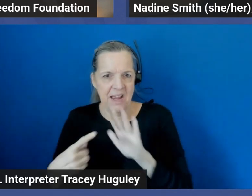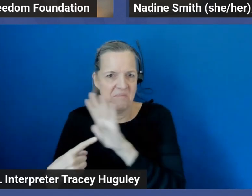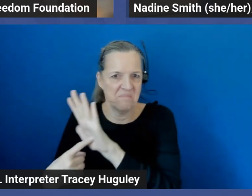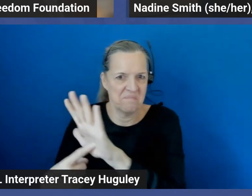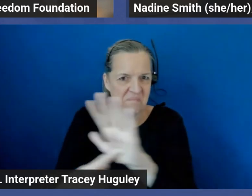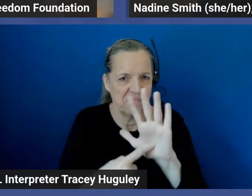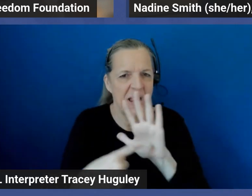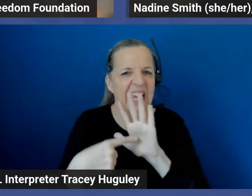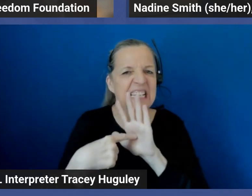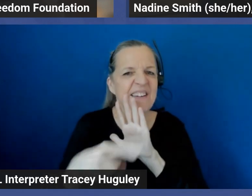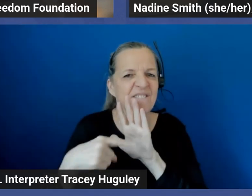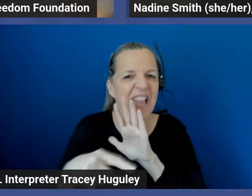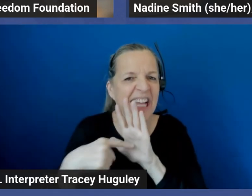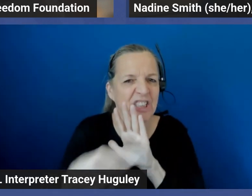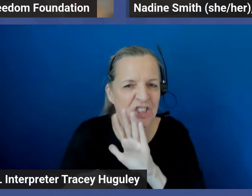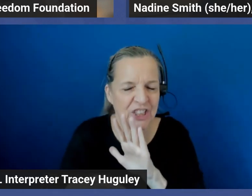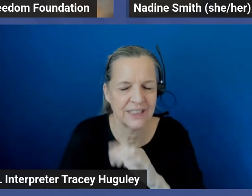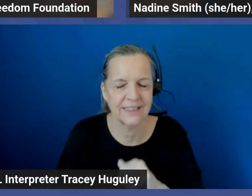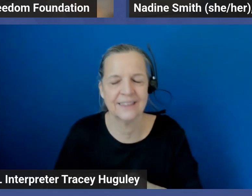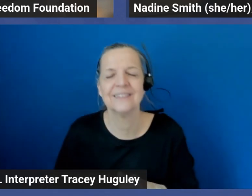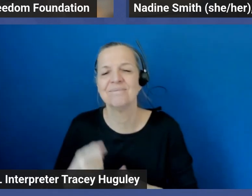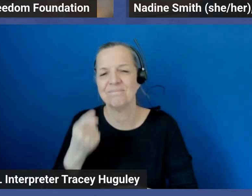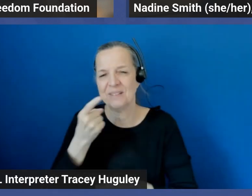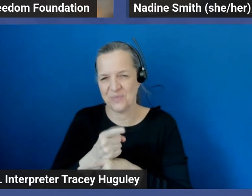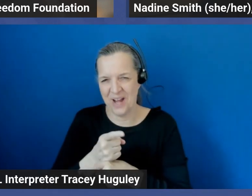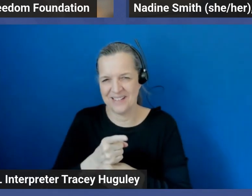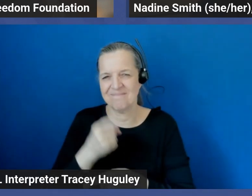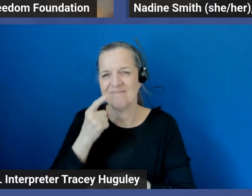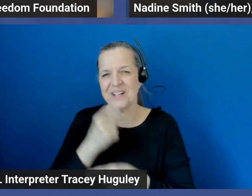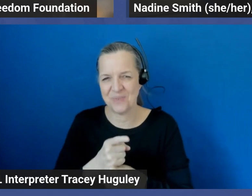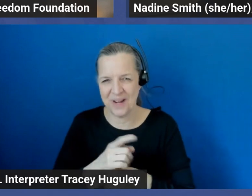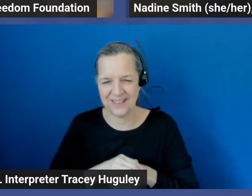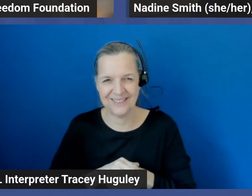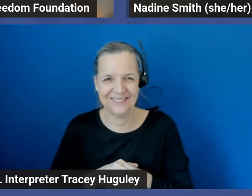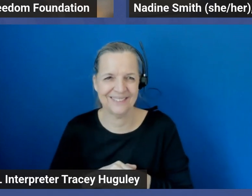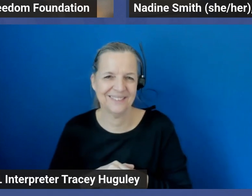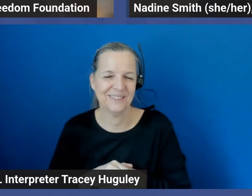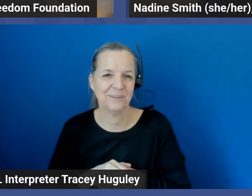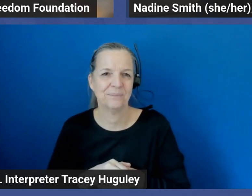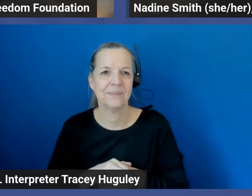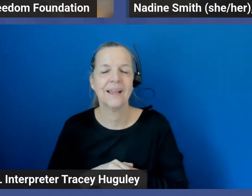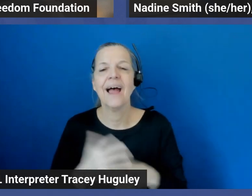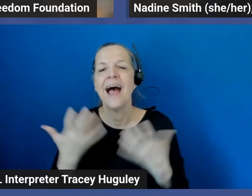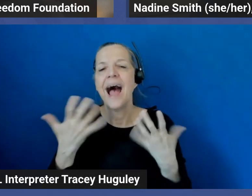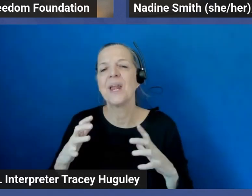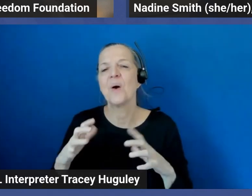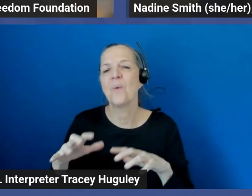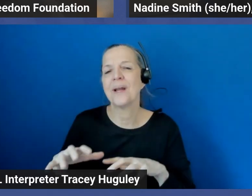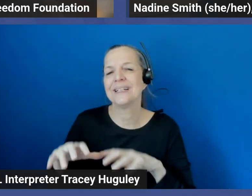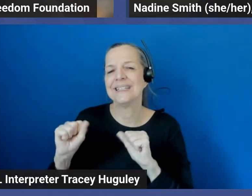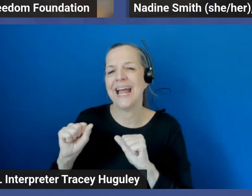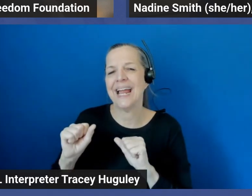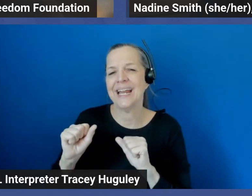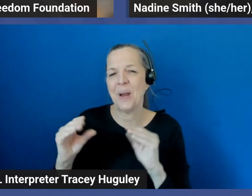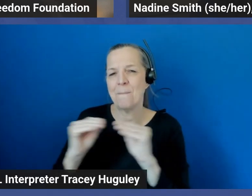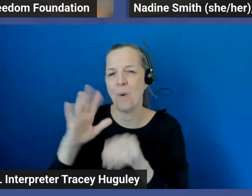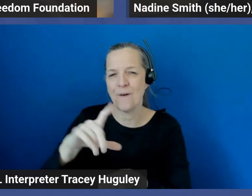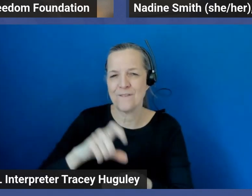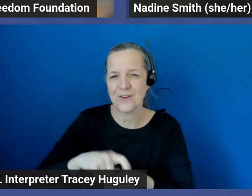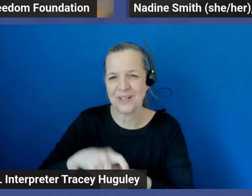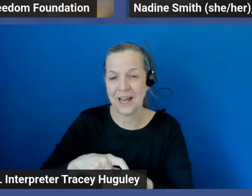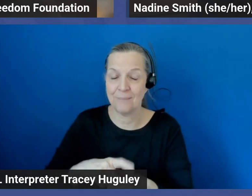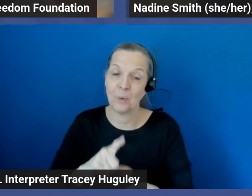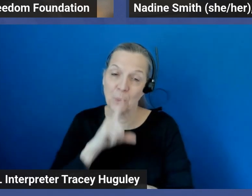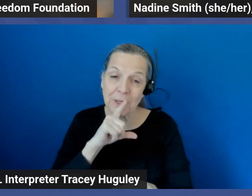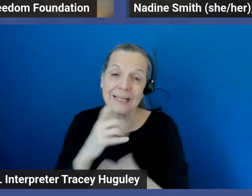over there. Don't look over here. Yeah. Right. Right. I don't want to take any more of your time. I do. I want to